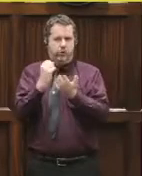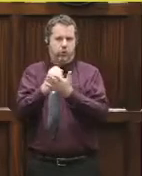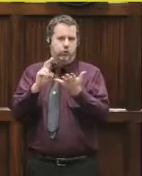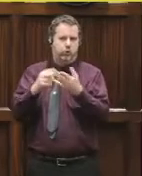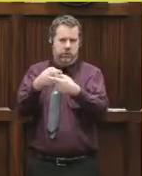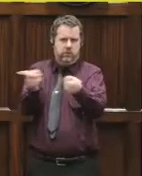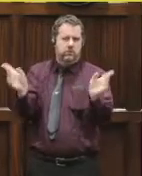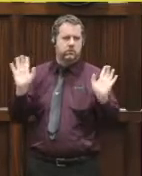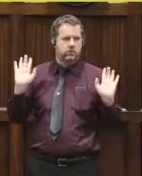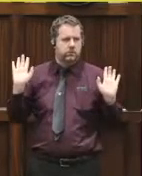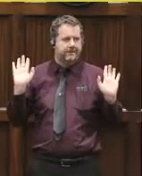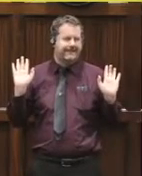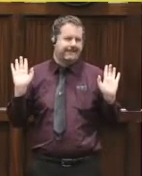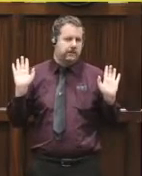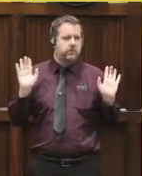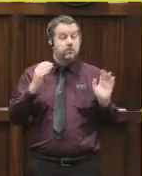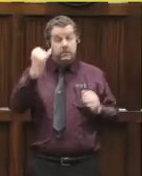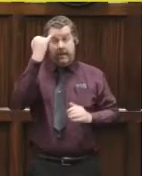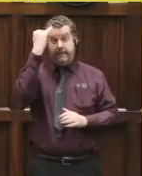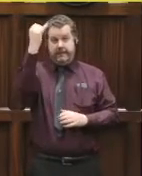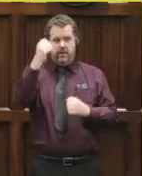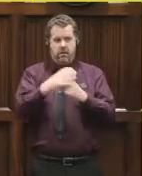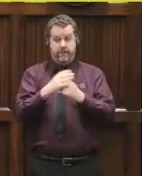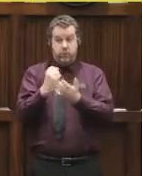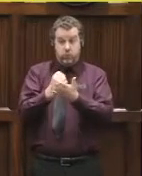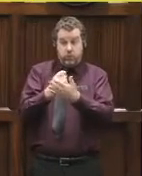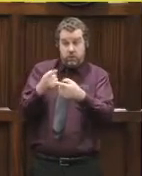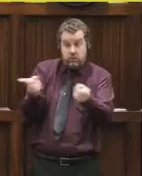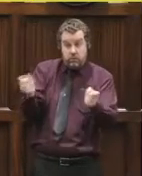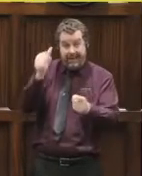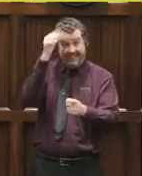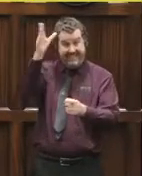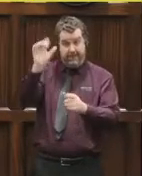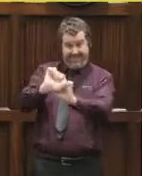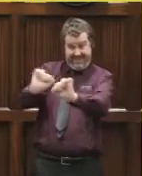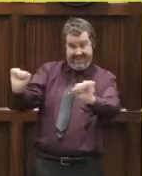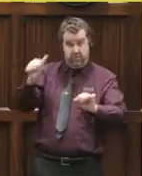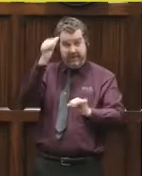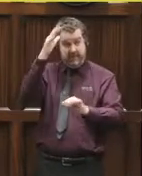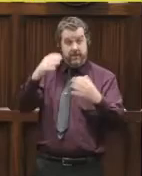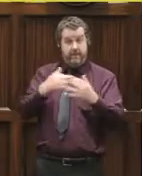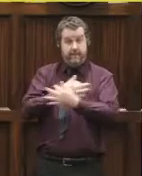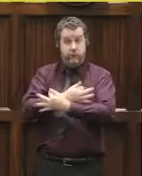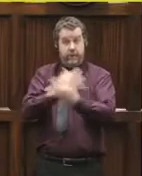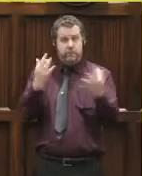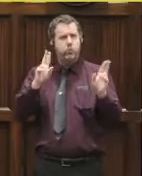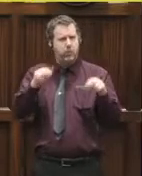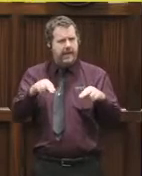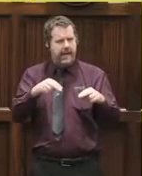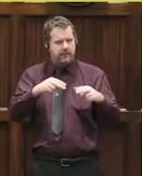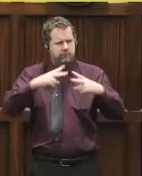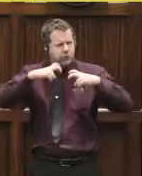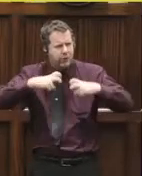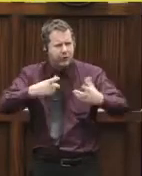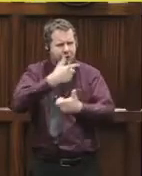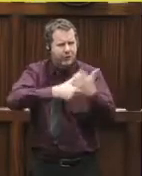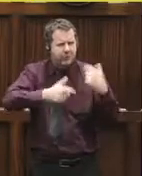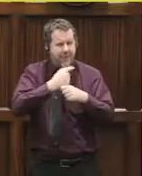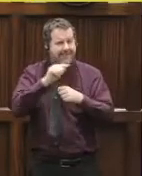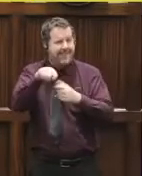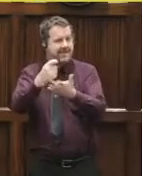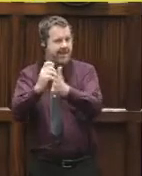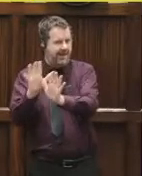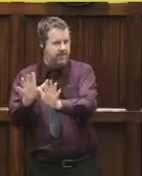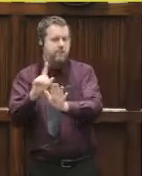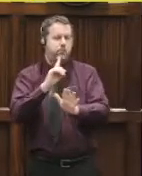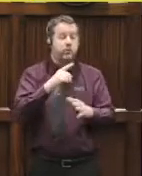And I think that the concept of student academic freedom could very well be explored as part of that, and I certainly would have no objection to doing it. But I think academic